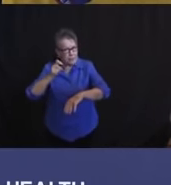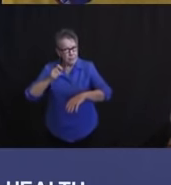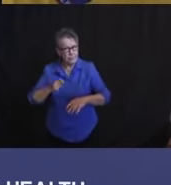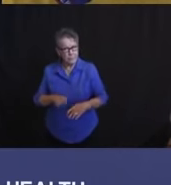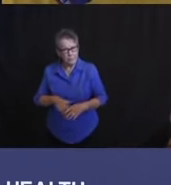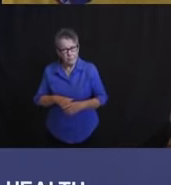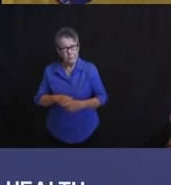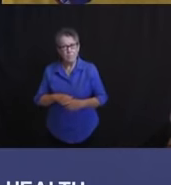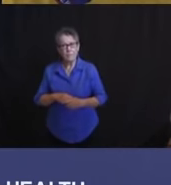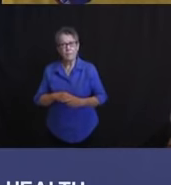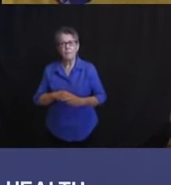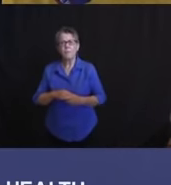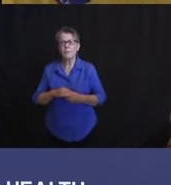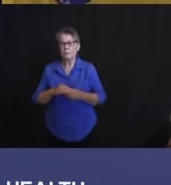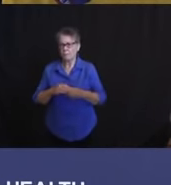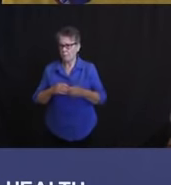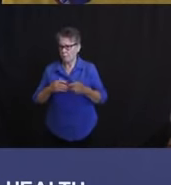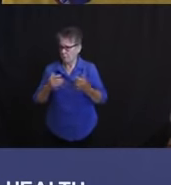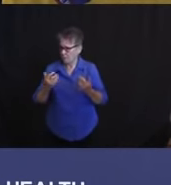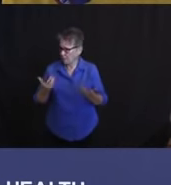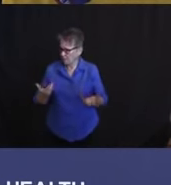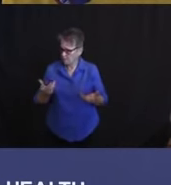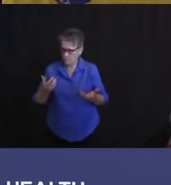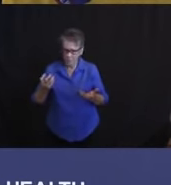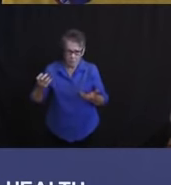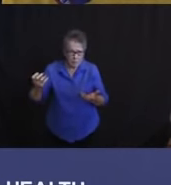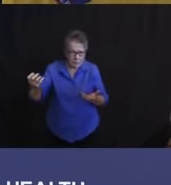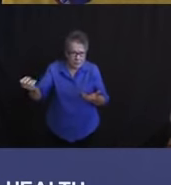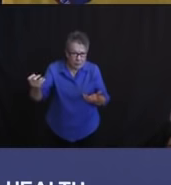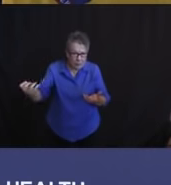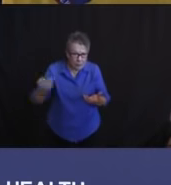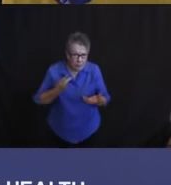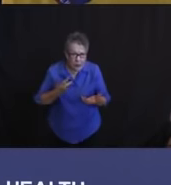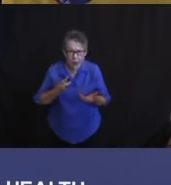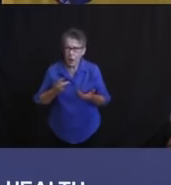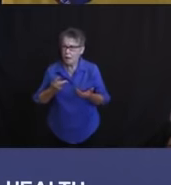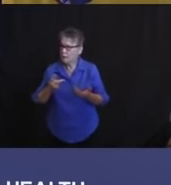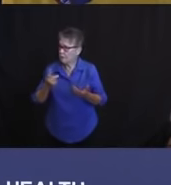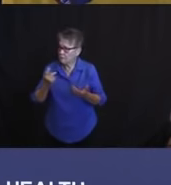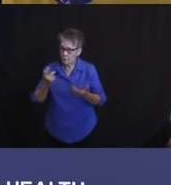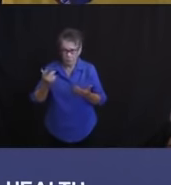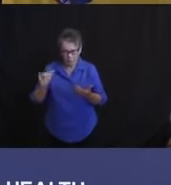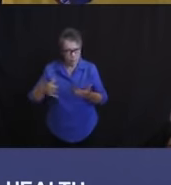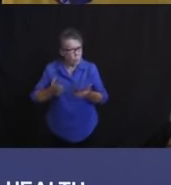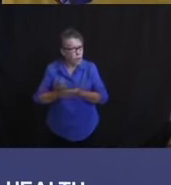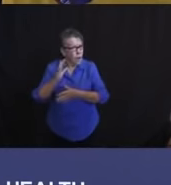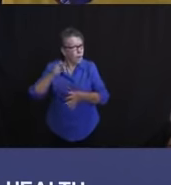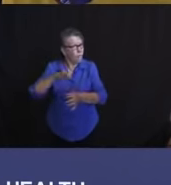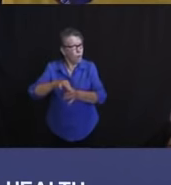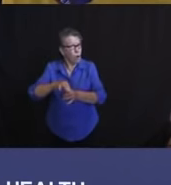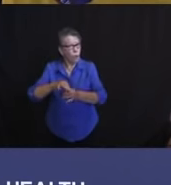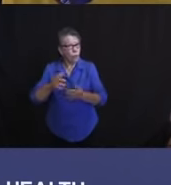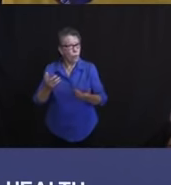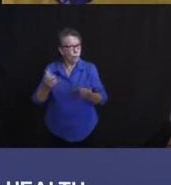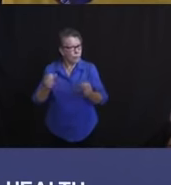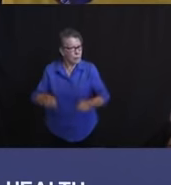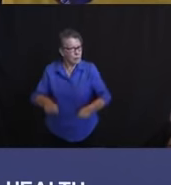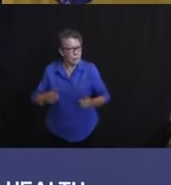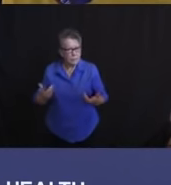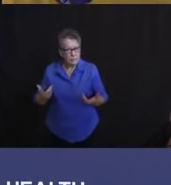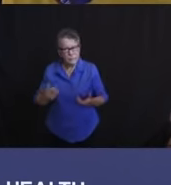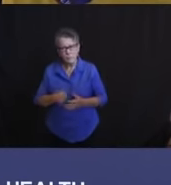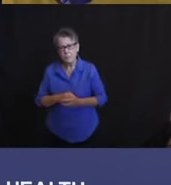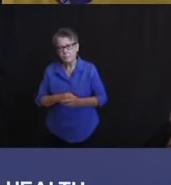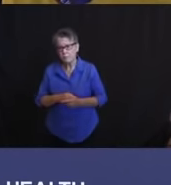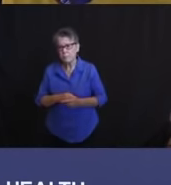vital right for people to vote, and we want to address any issues as they come up. So again, the specific advice per your question and